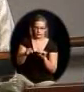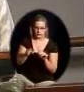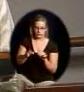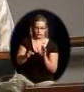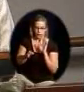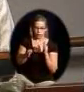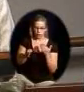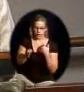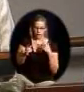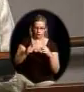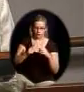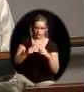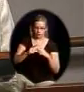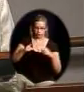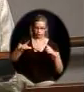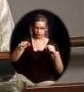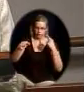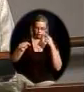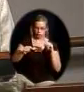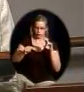have a check for